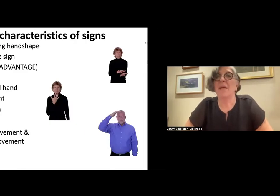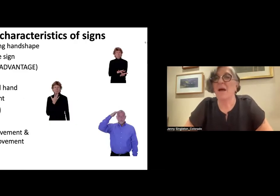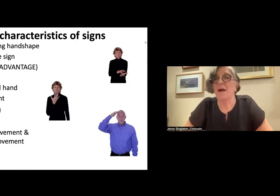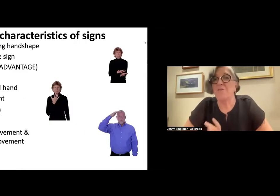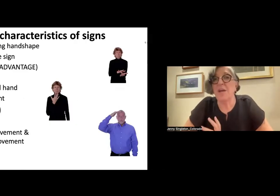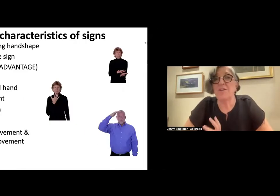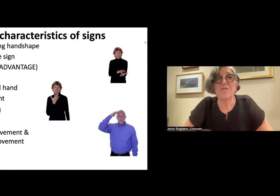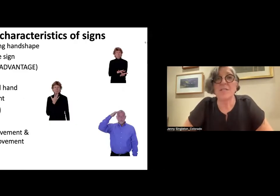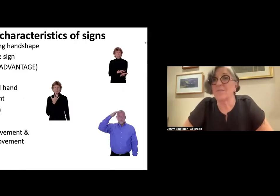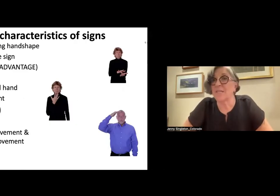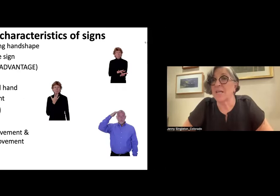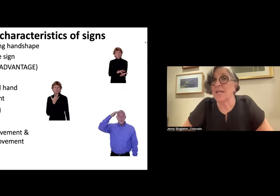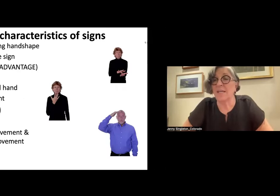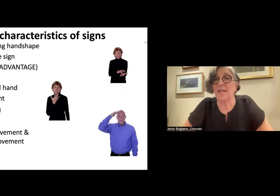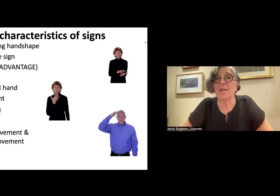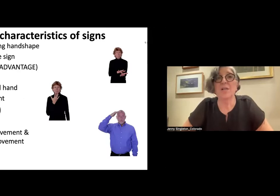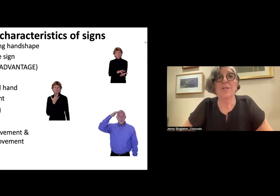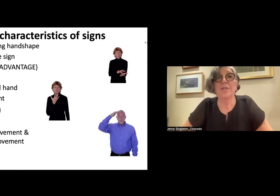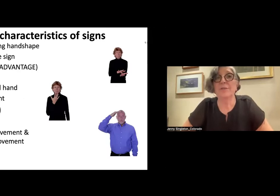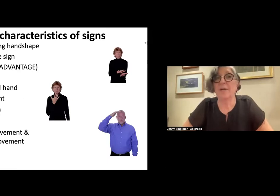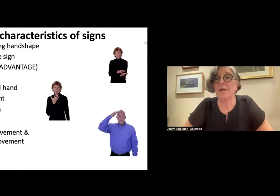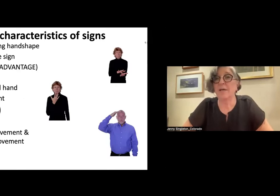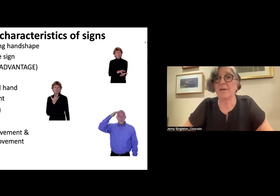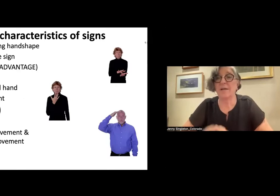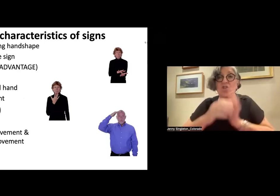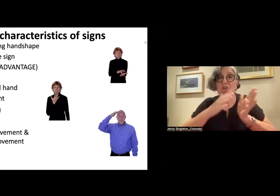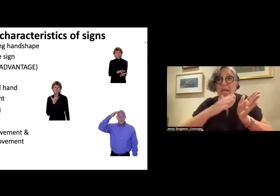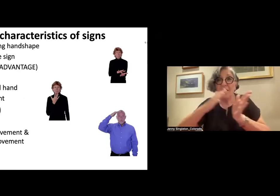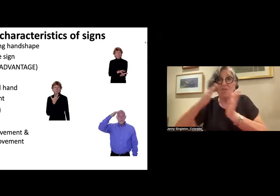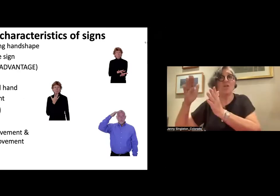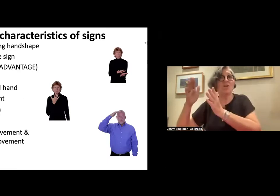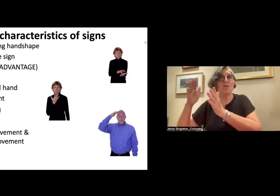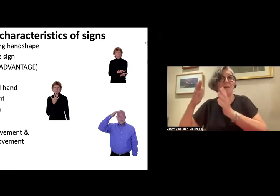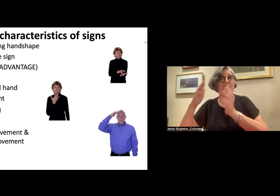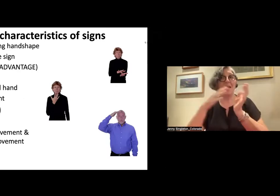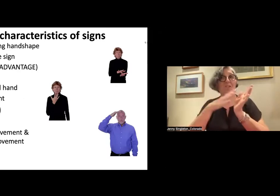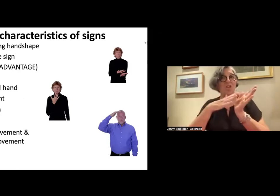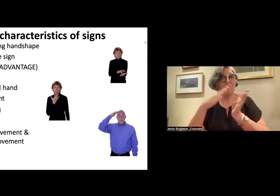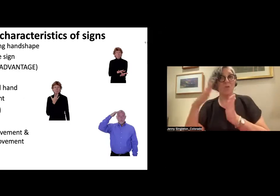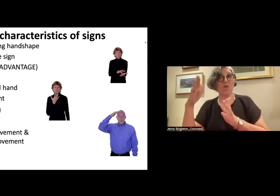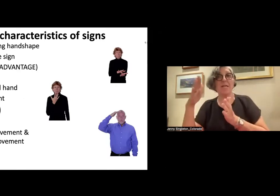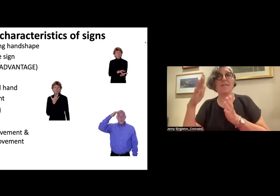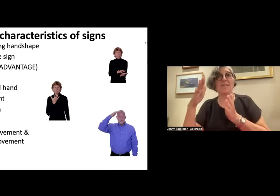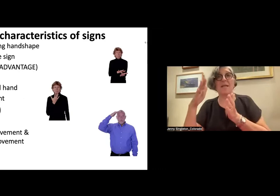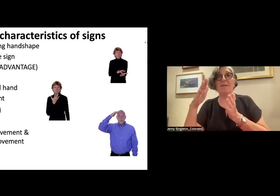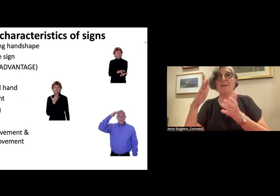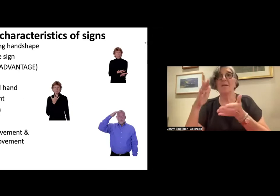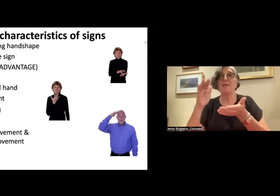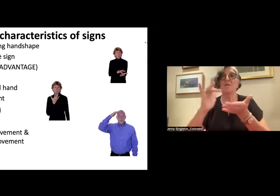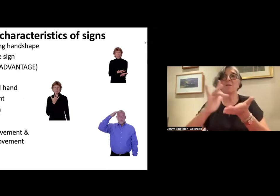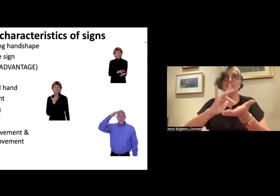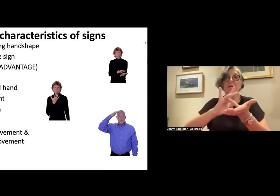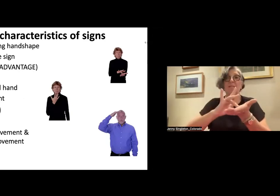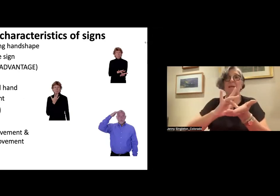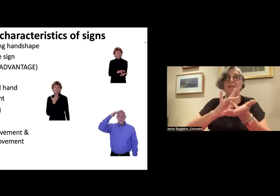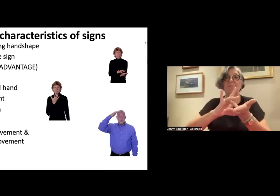Okay, other characteristics of sign can include a change of hand shape during the sign.